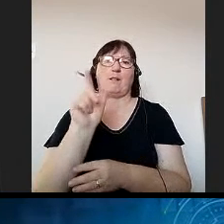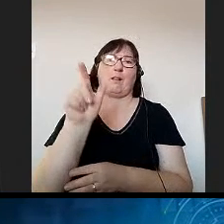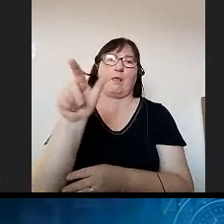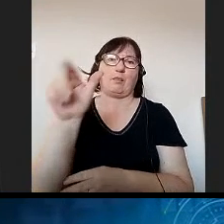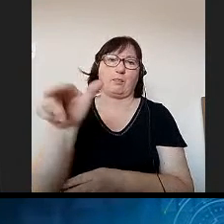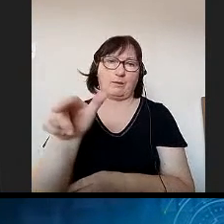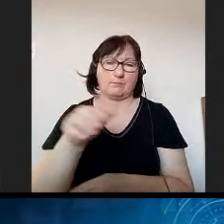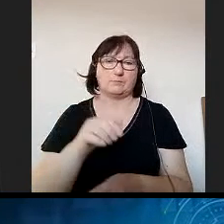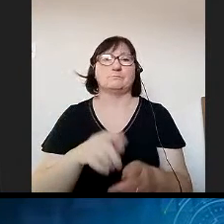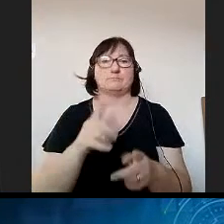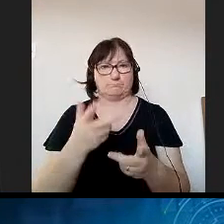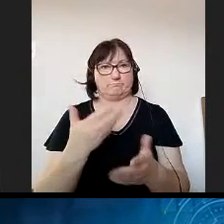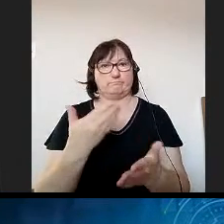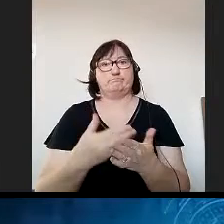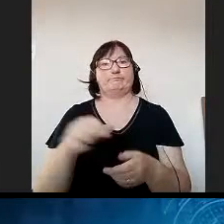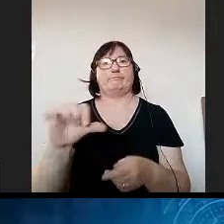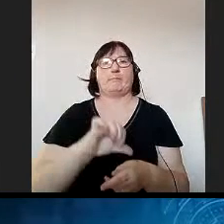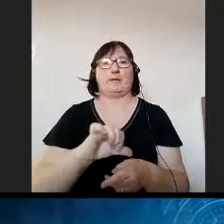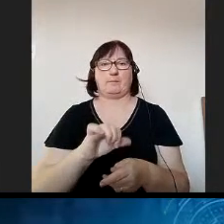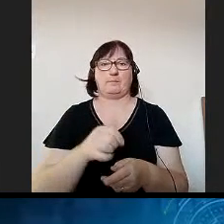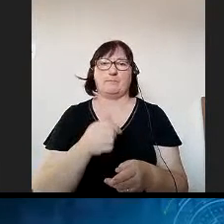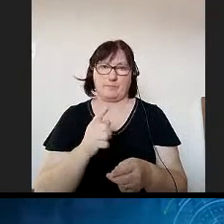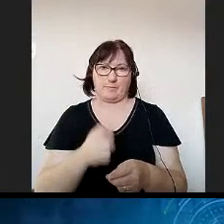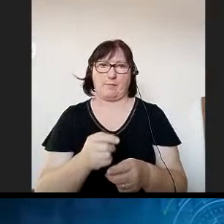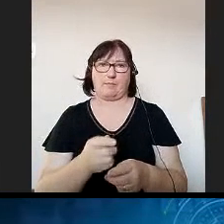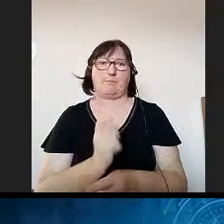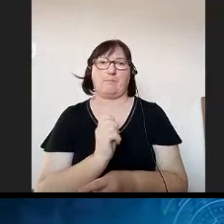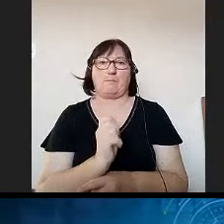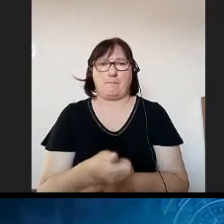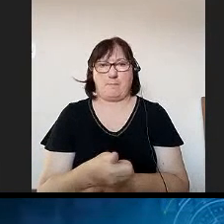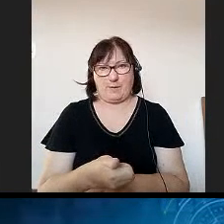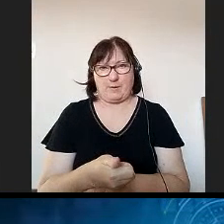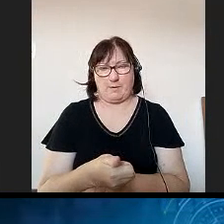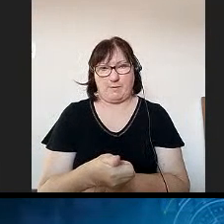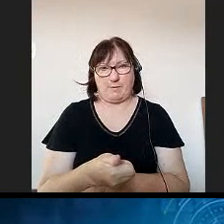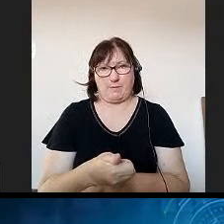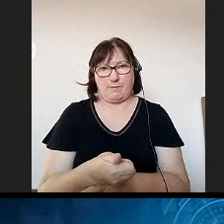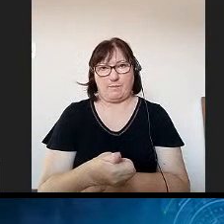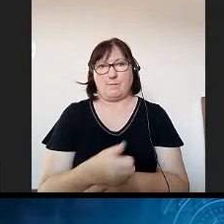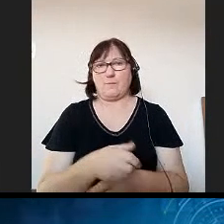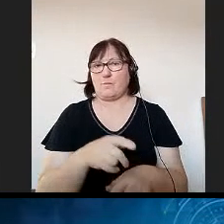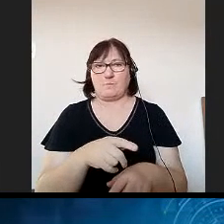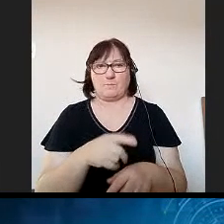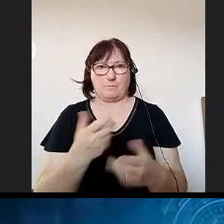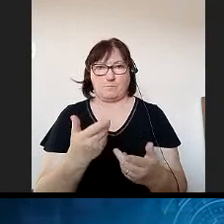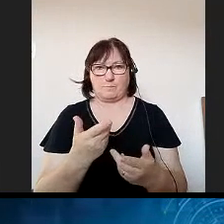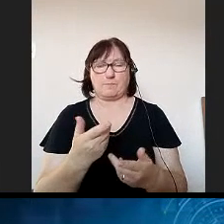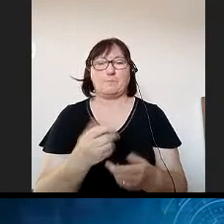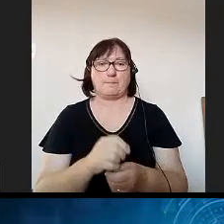and, settle whatever it is that you had outstanding with SARS. So it's more like an